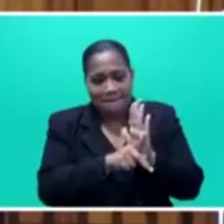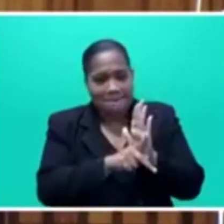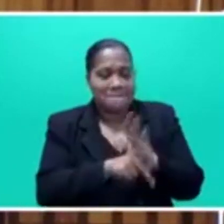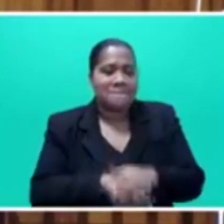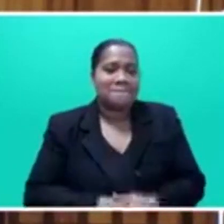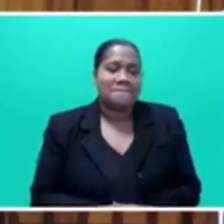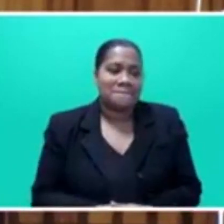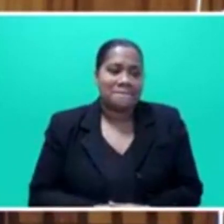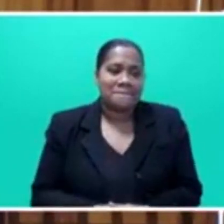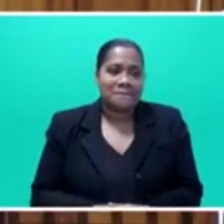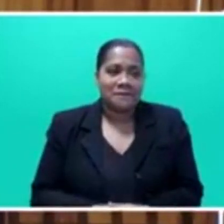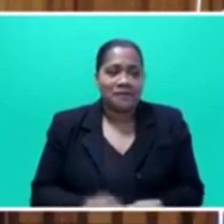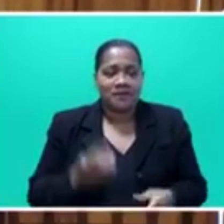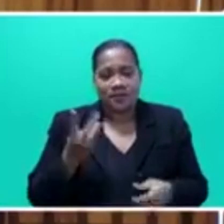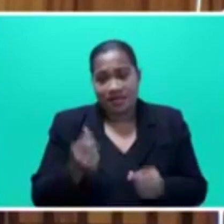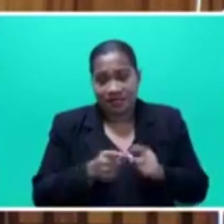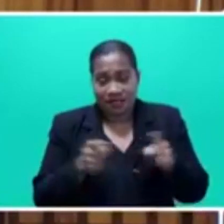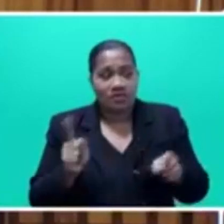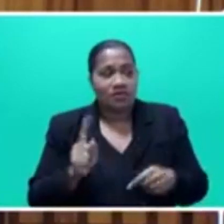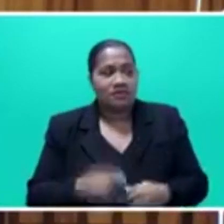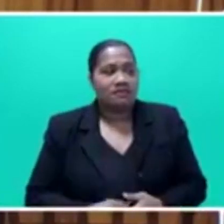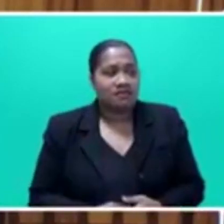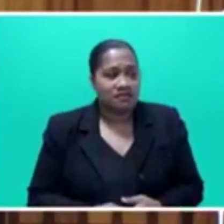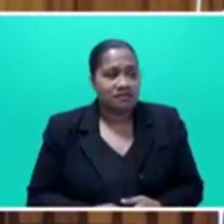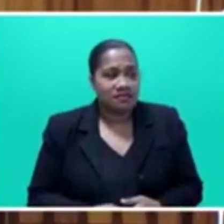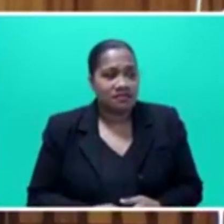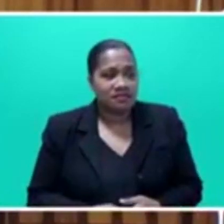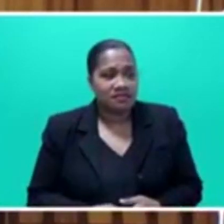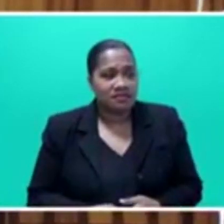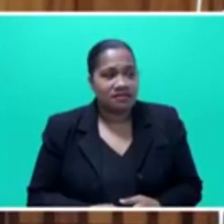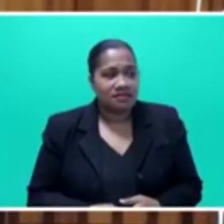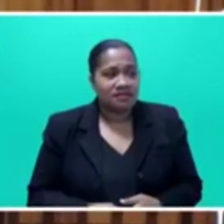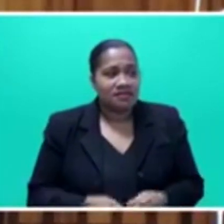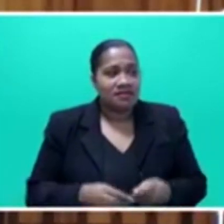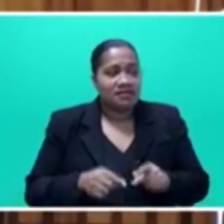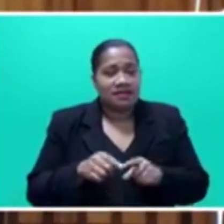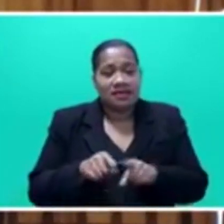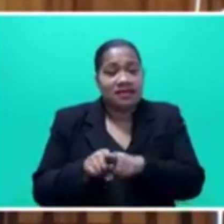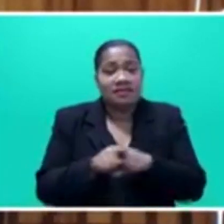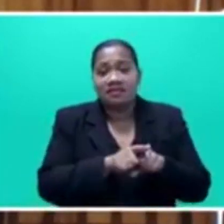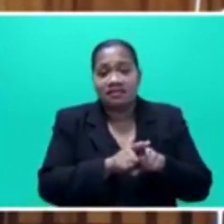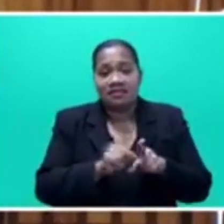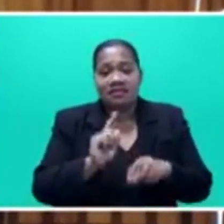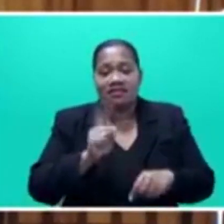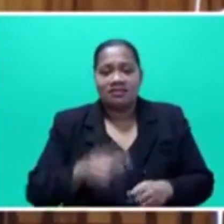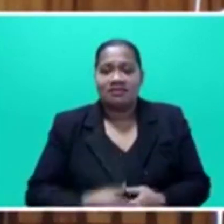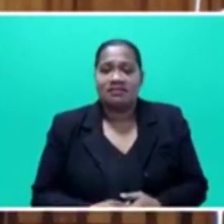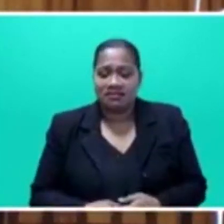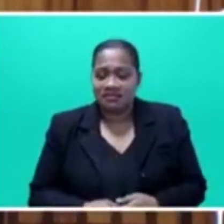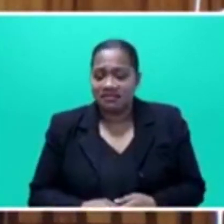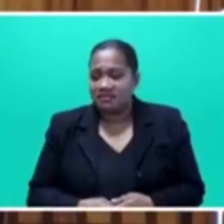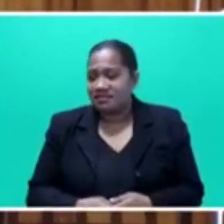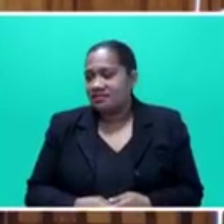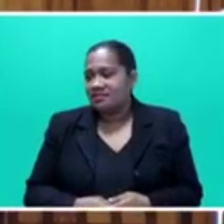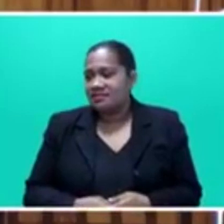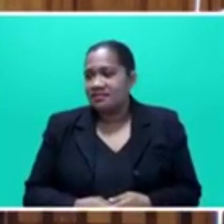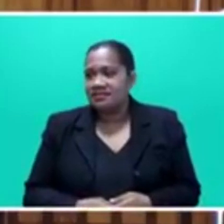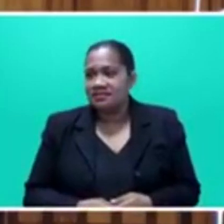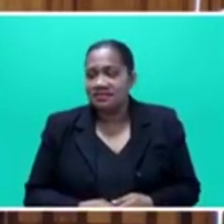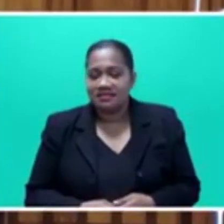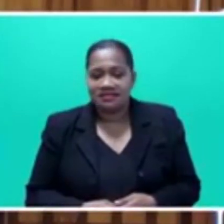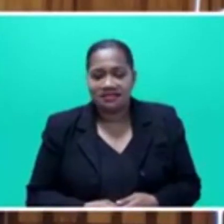instances, bina pendi ke lota can also mean lumuri. That's what it means. But my